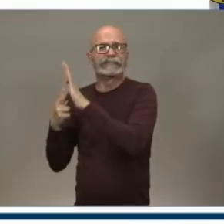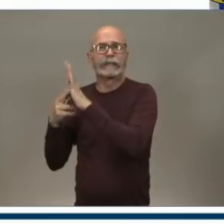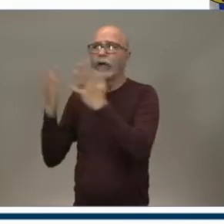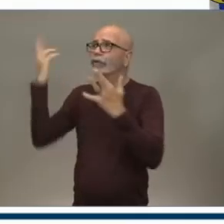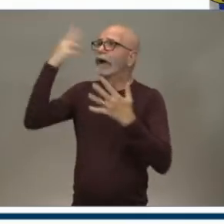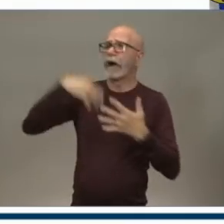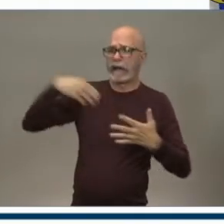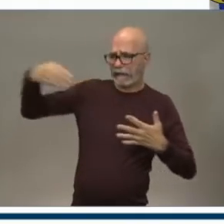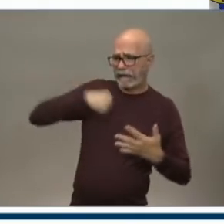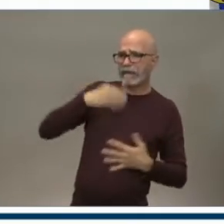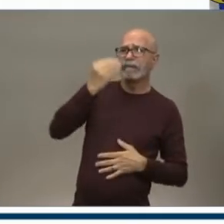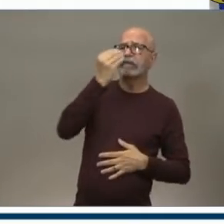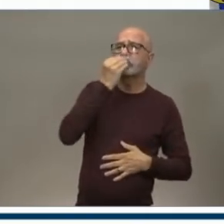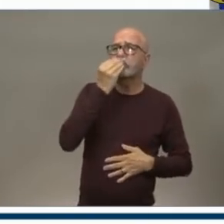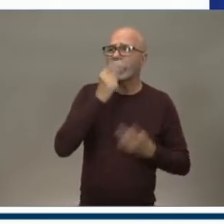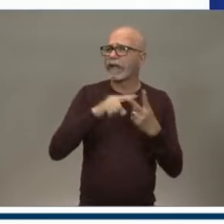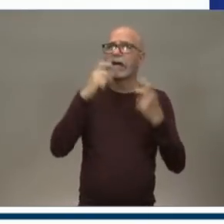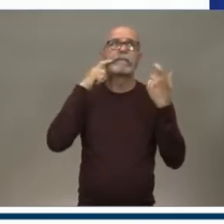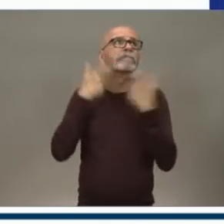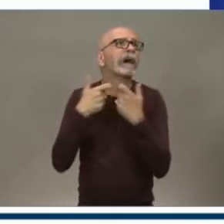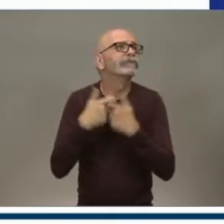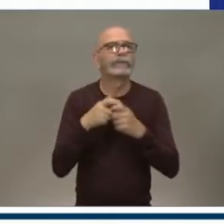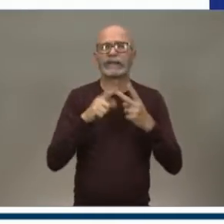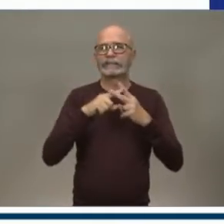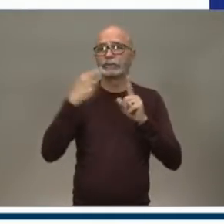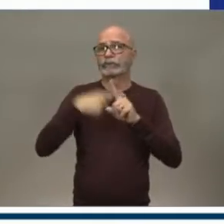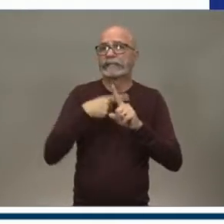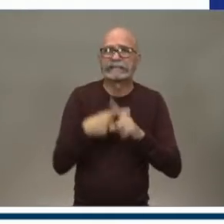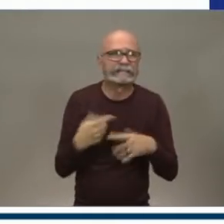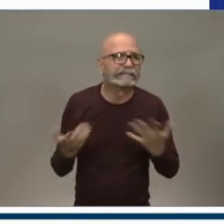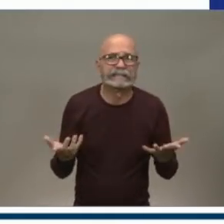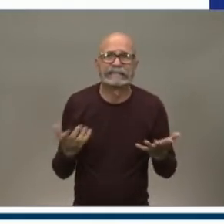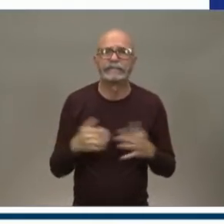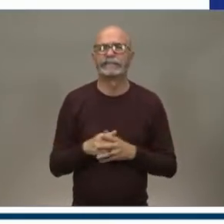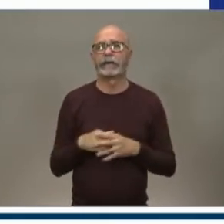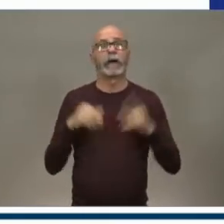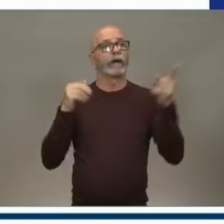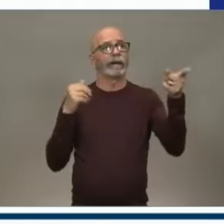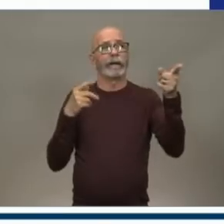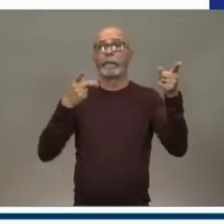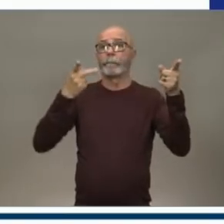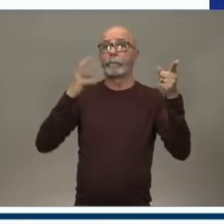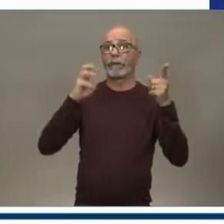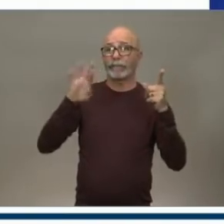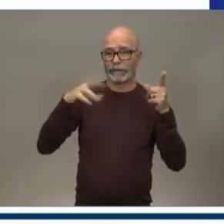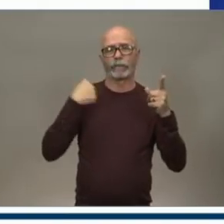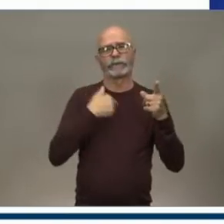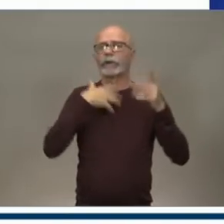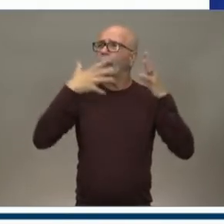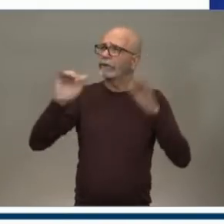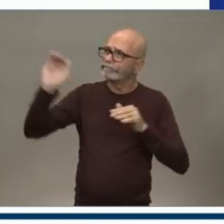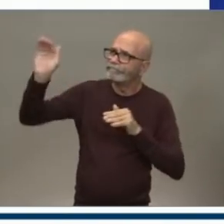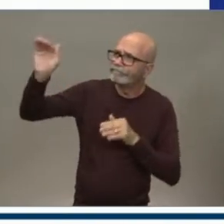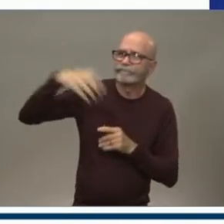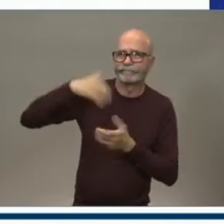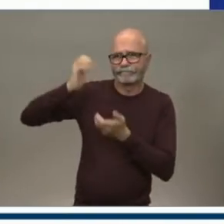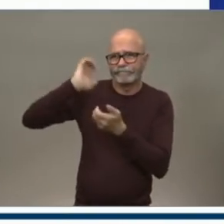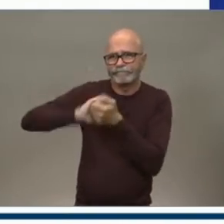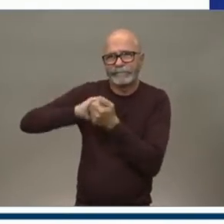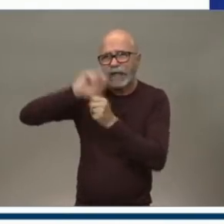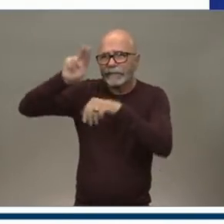or the power bill? So we signed on with the national government. Everyone has 10 sick days, which would be the